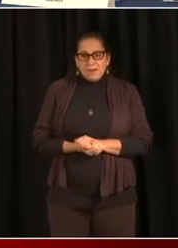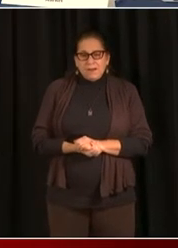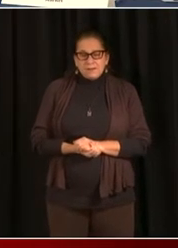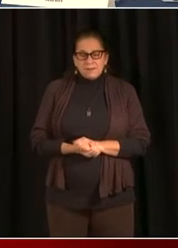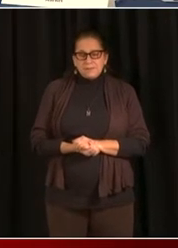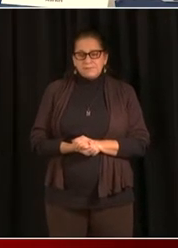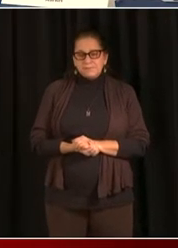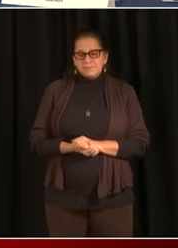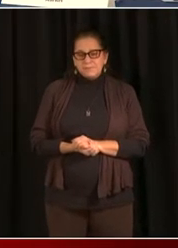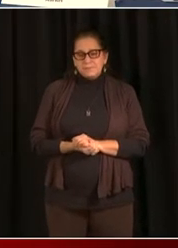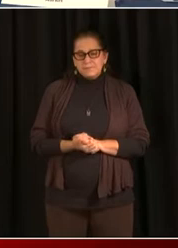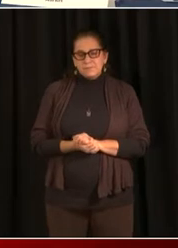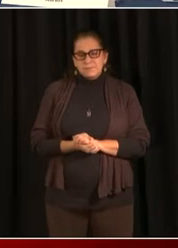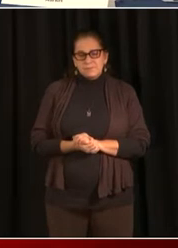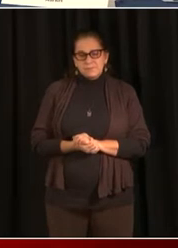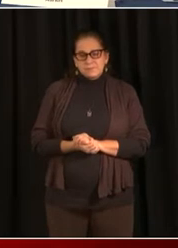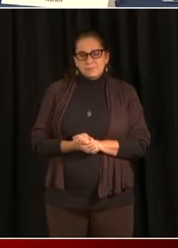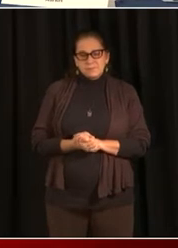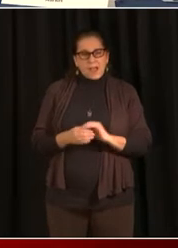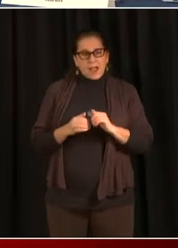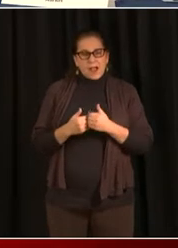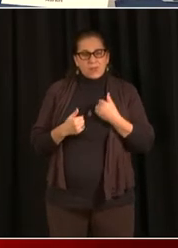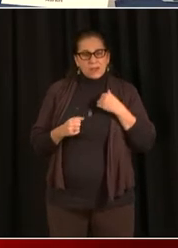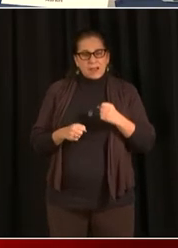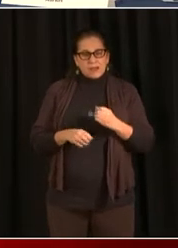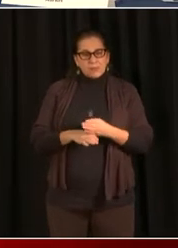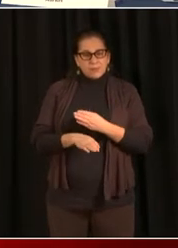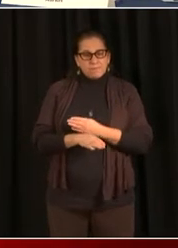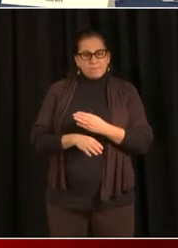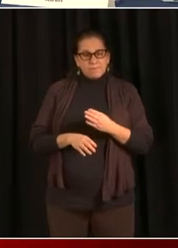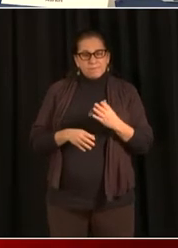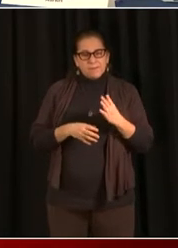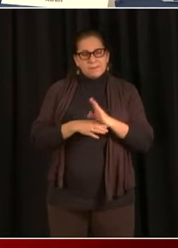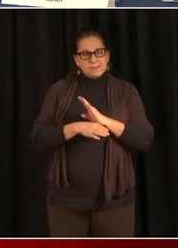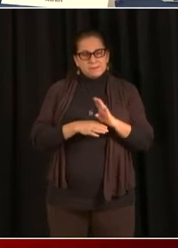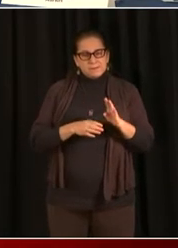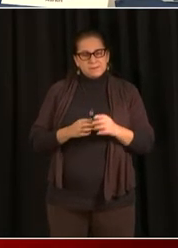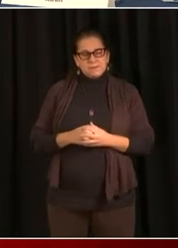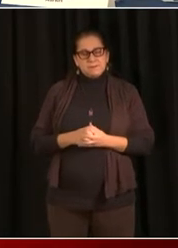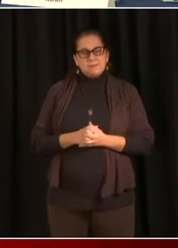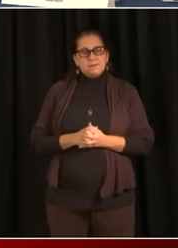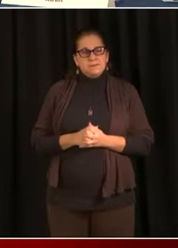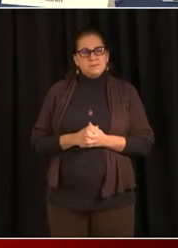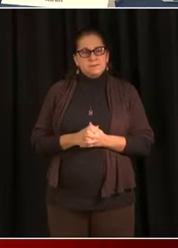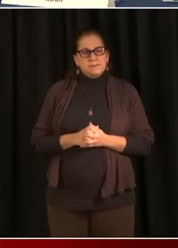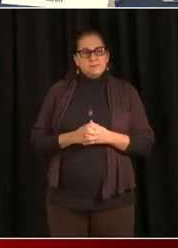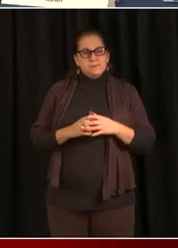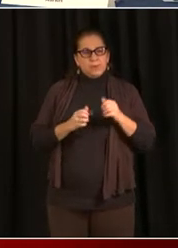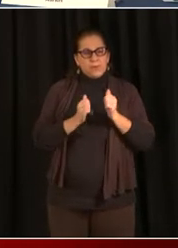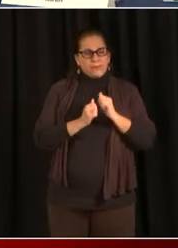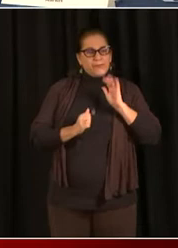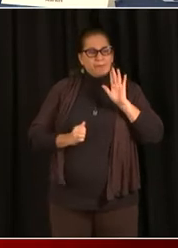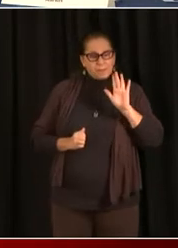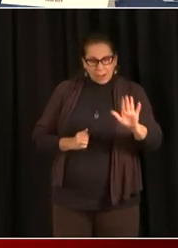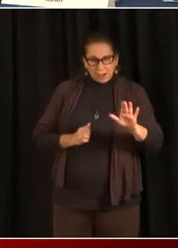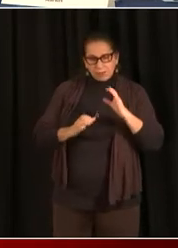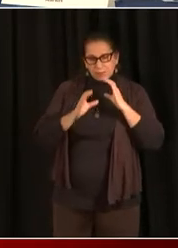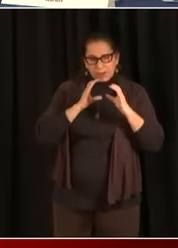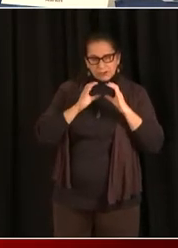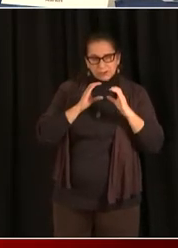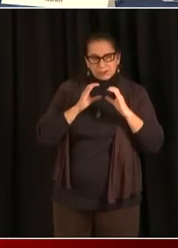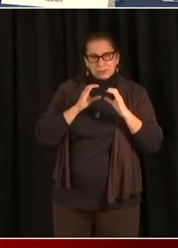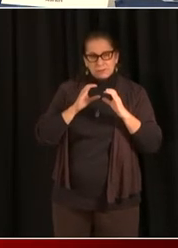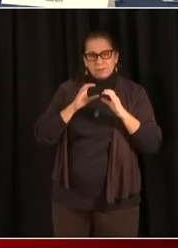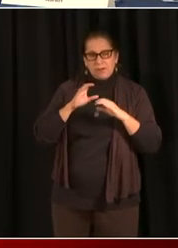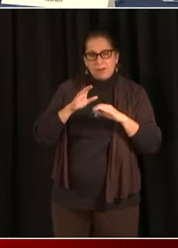educate our retail partners on what kind of technology platforms may be able to help them drive their sales. Another big piece